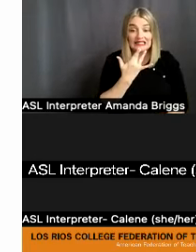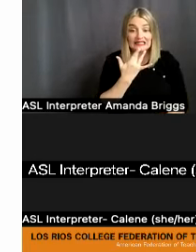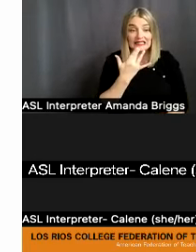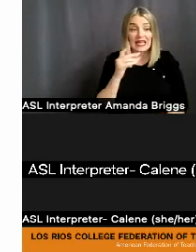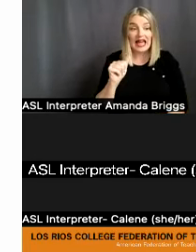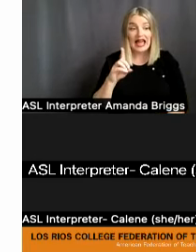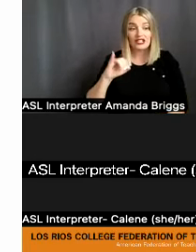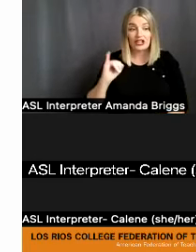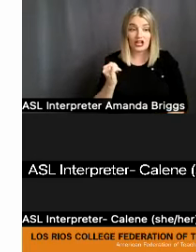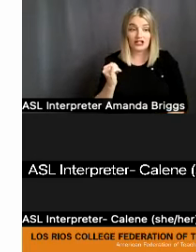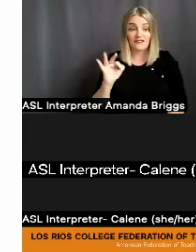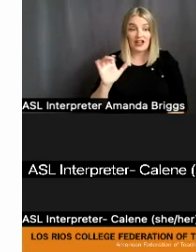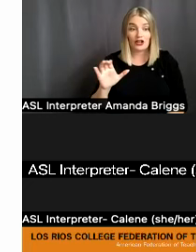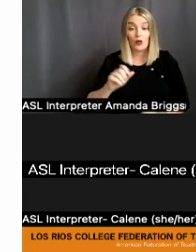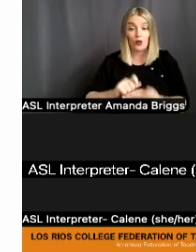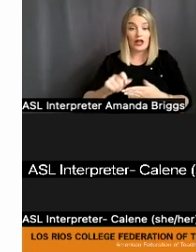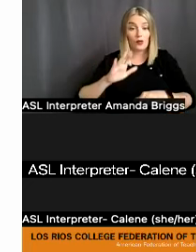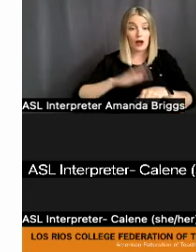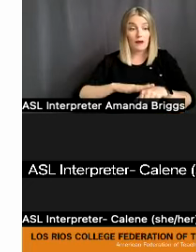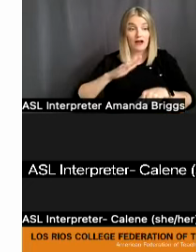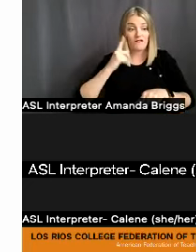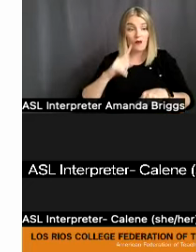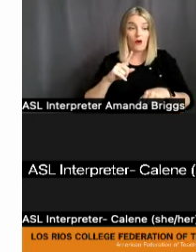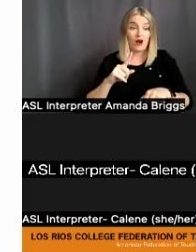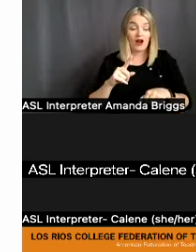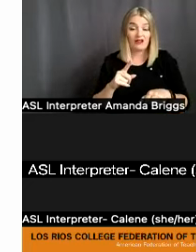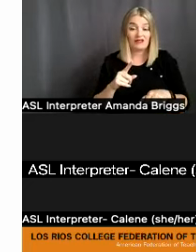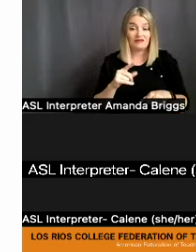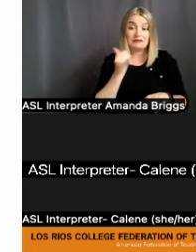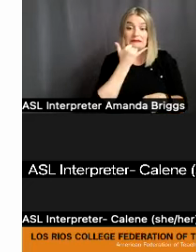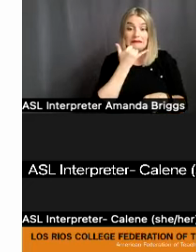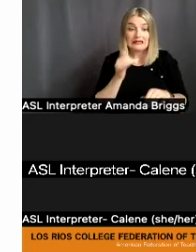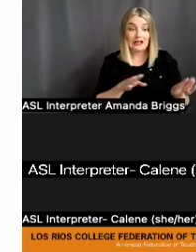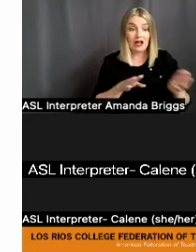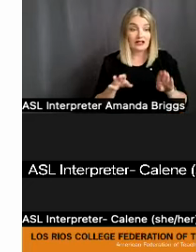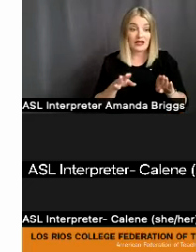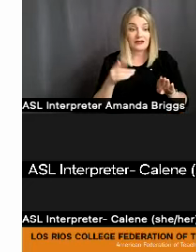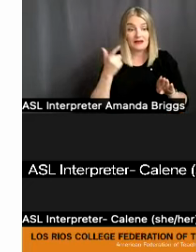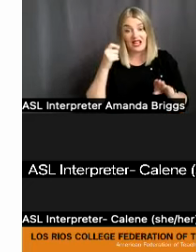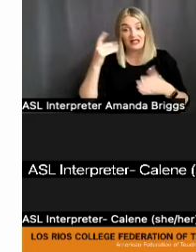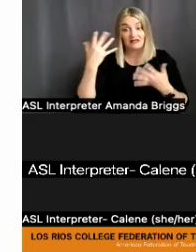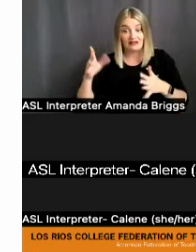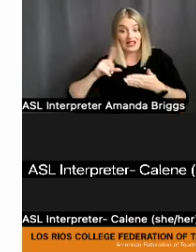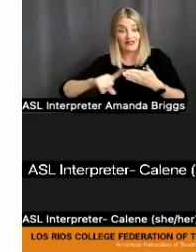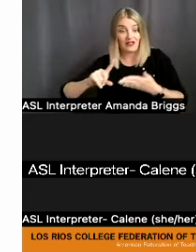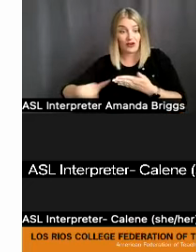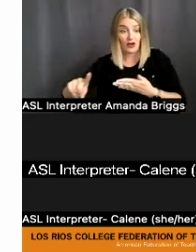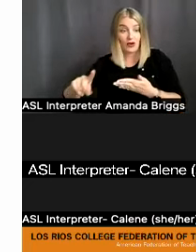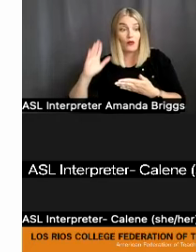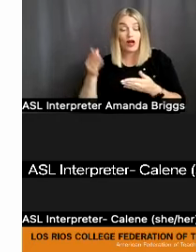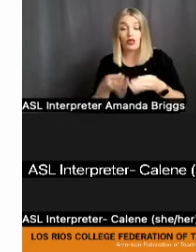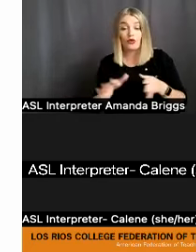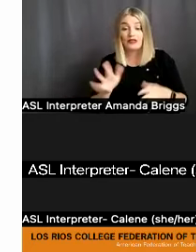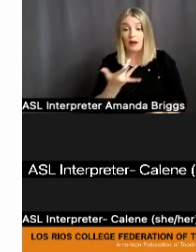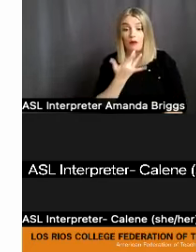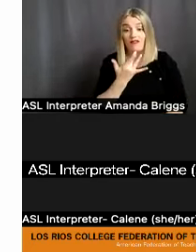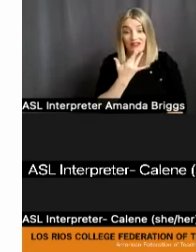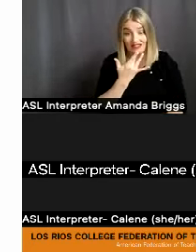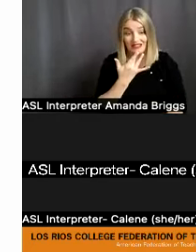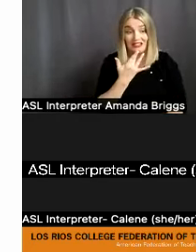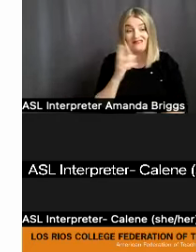written reprimand for substantiated misconduct as a result of a misconduct investigation will lose their preference and be considered